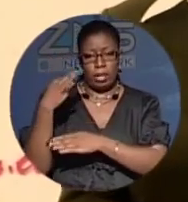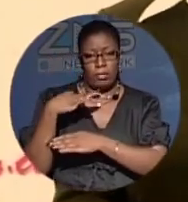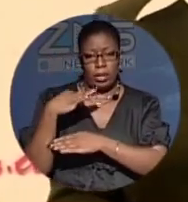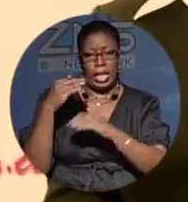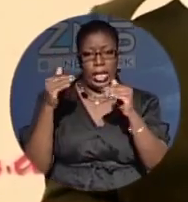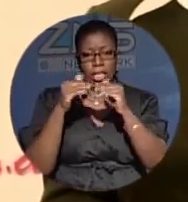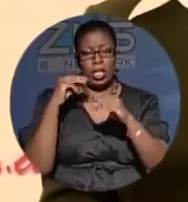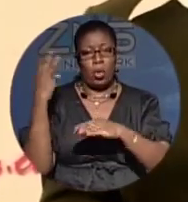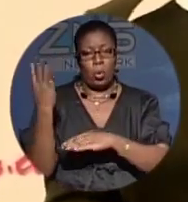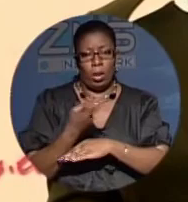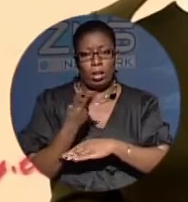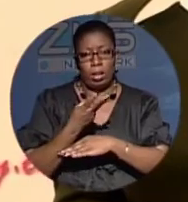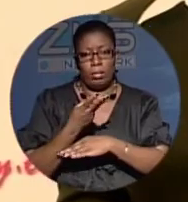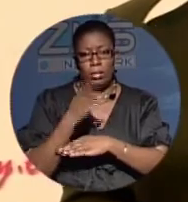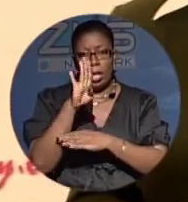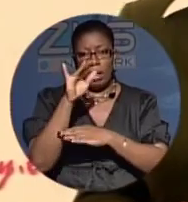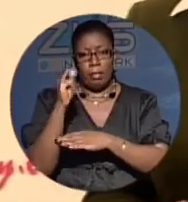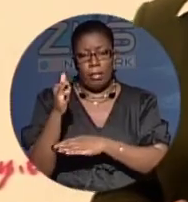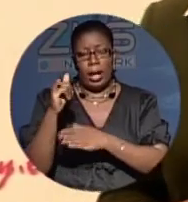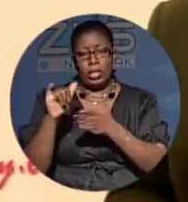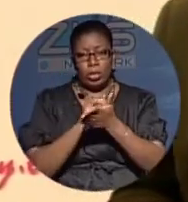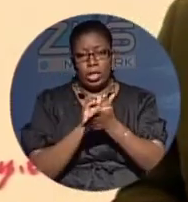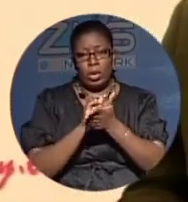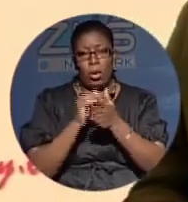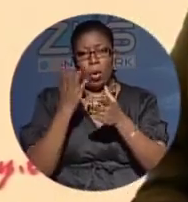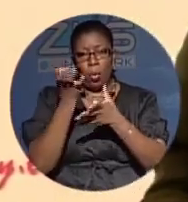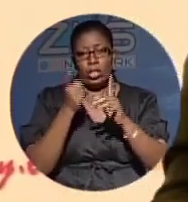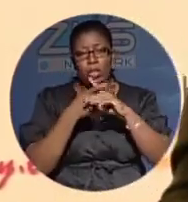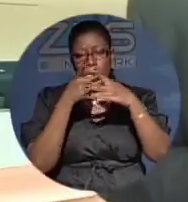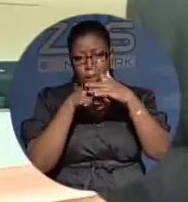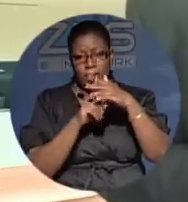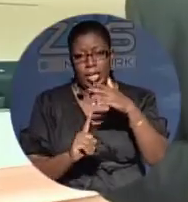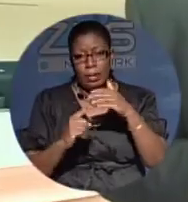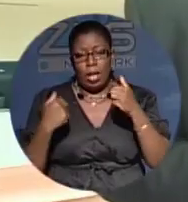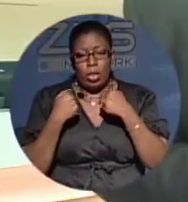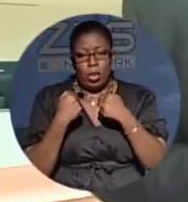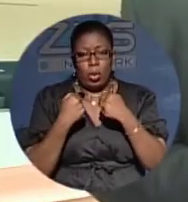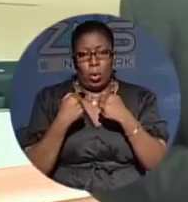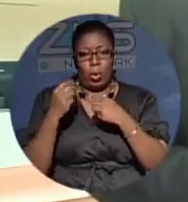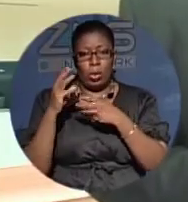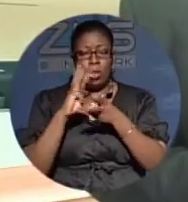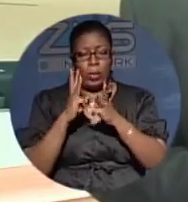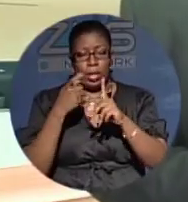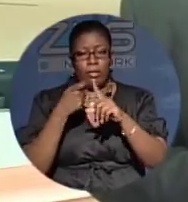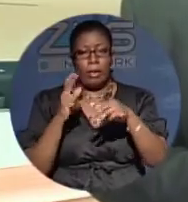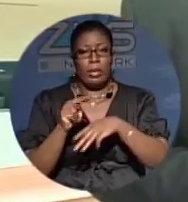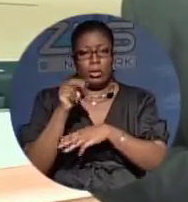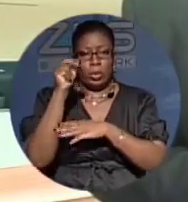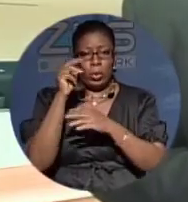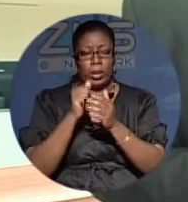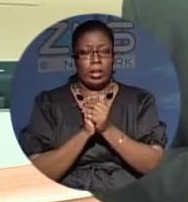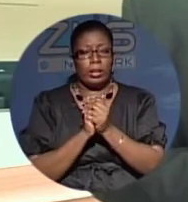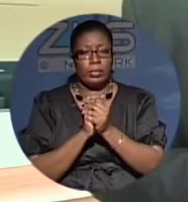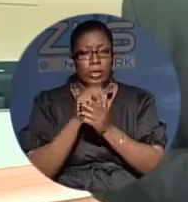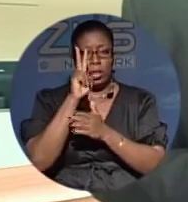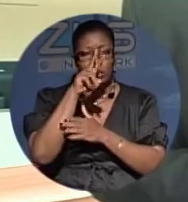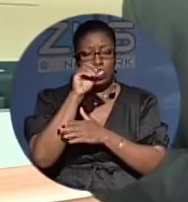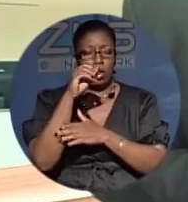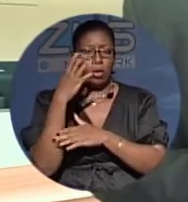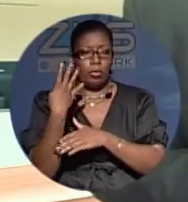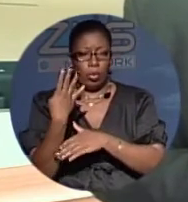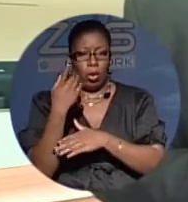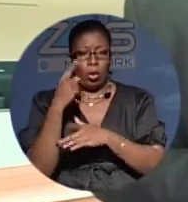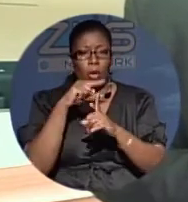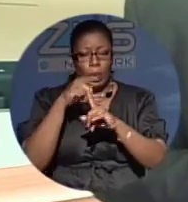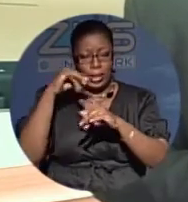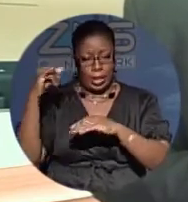equally welcomed by New Yorkers wanting to escape the cold winters of the north. And since 2004, when JetBlue first introduced its